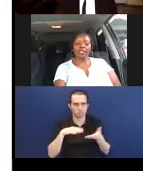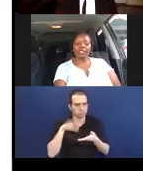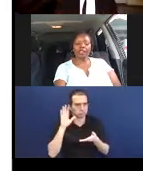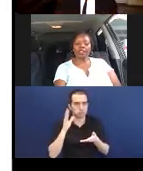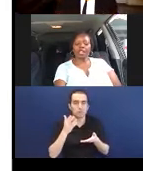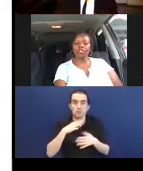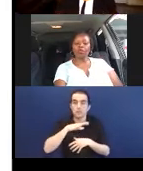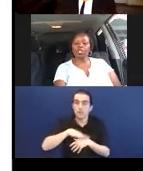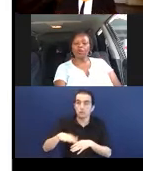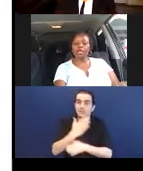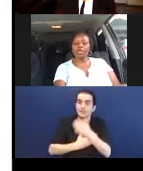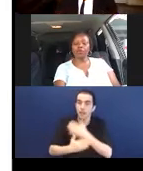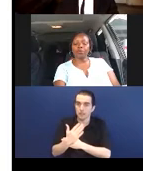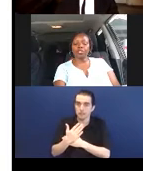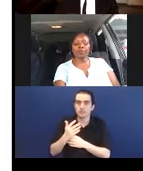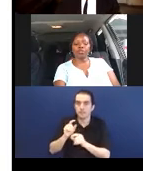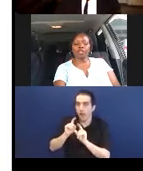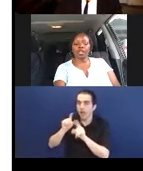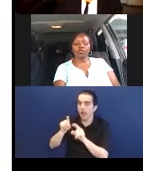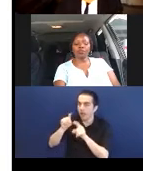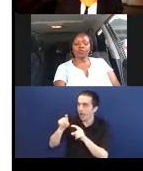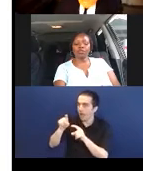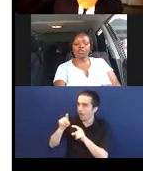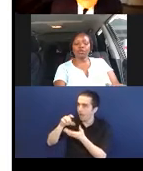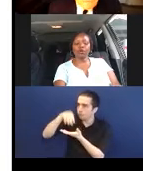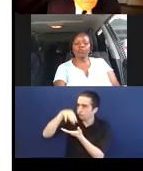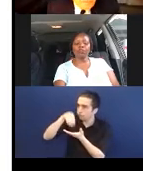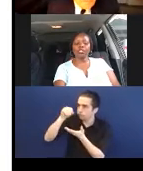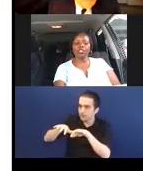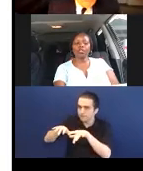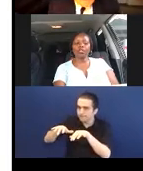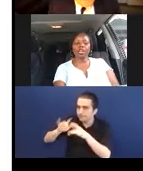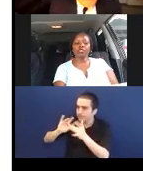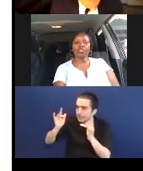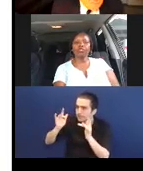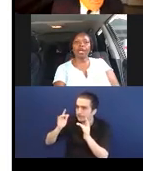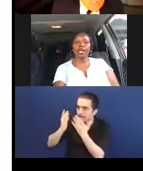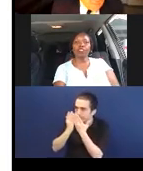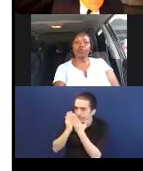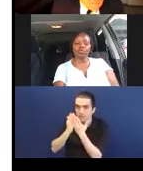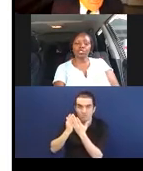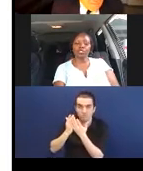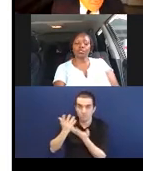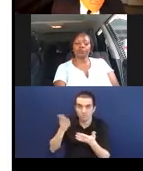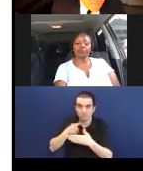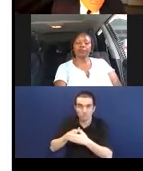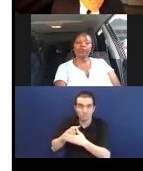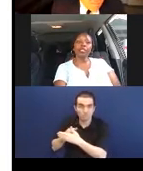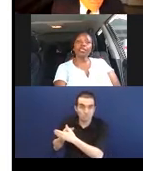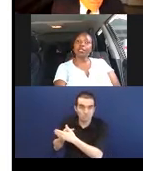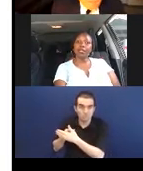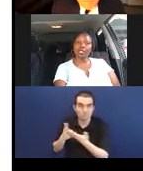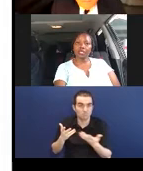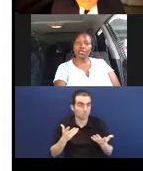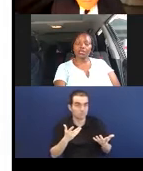and emergency healthcare, including worrying reports about the adoption of discriminatory triage procedures.